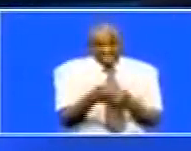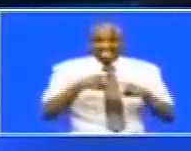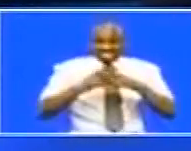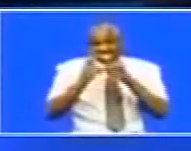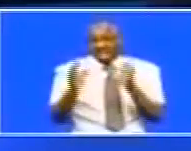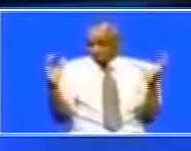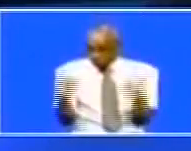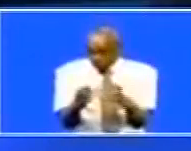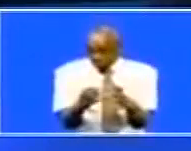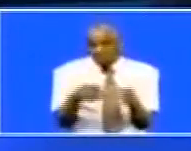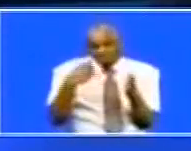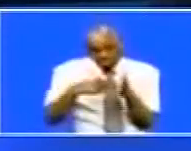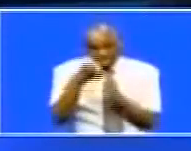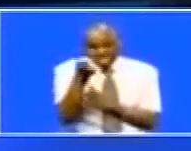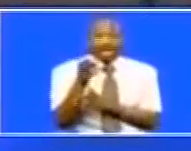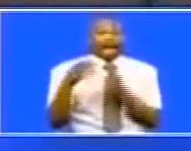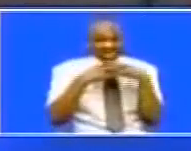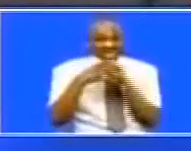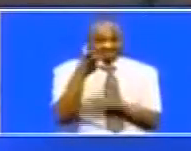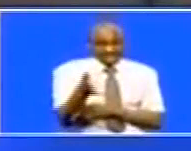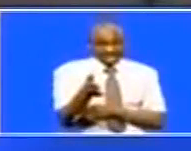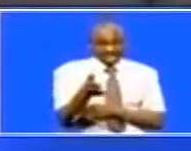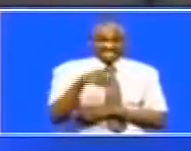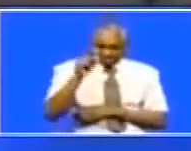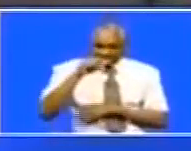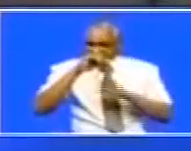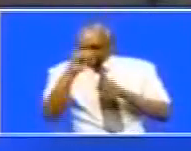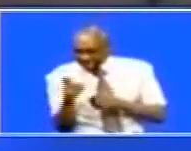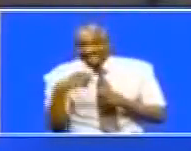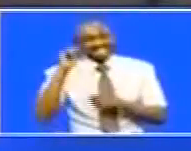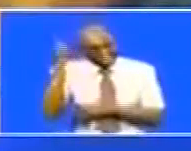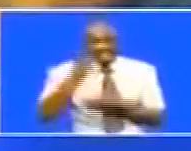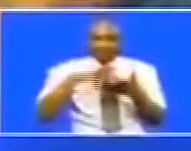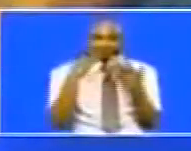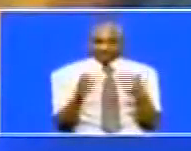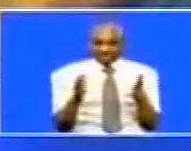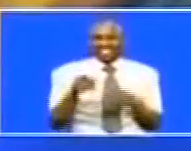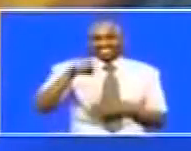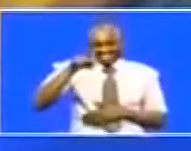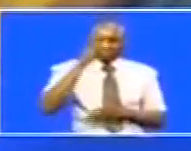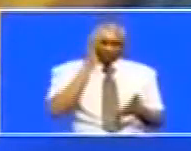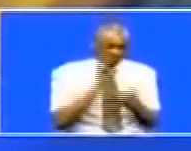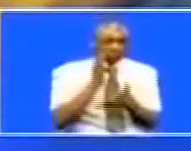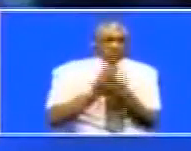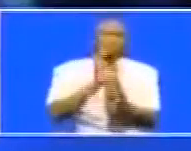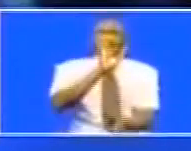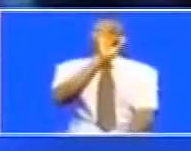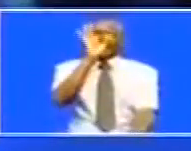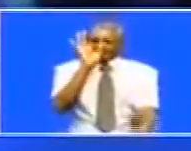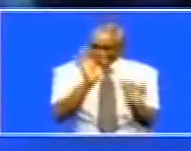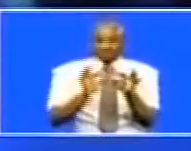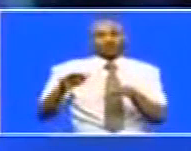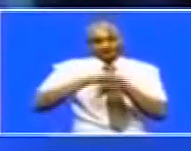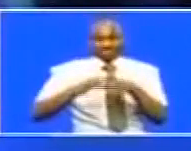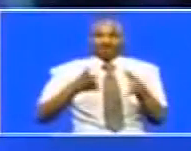engineering team, manufactured in the United States, tested and approved in Kenya, BRCK is arguably the perfect fit for